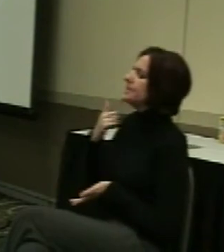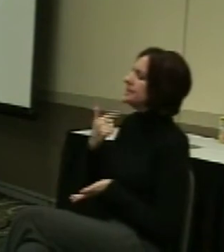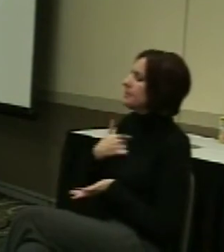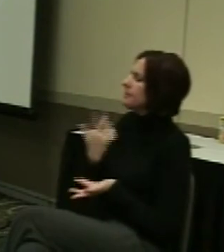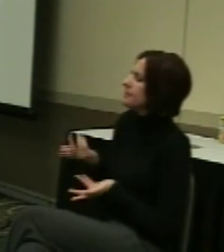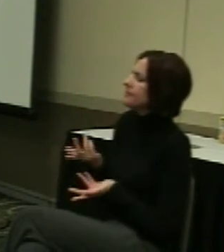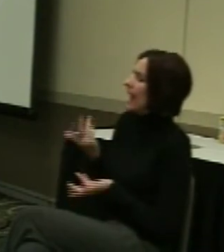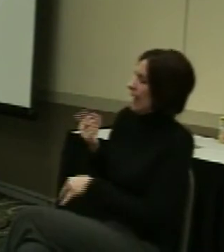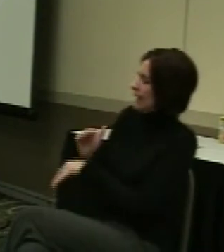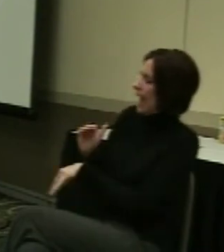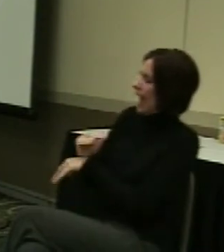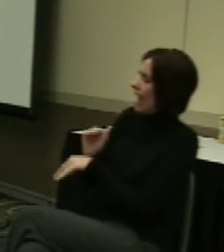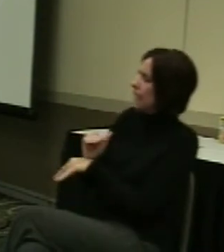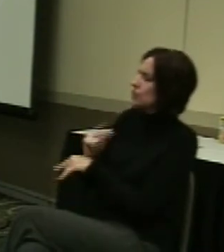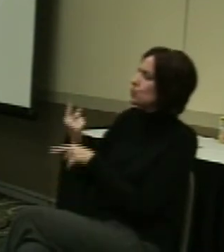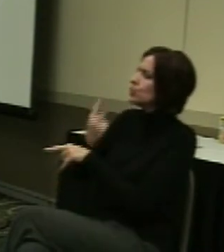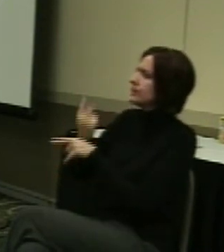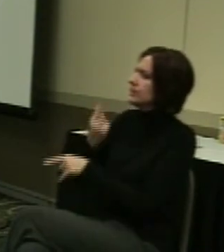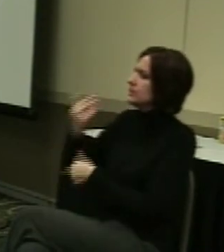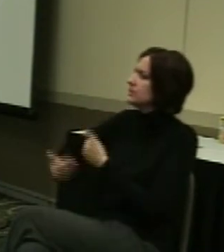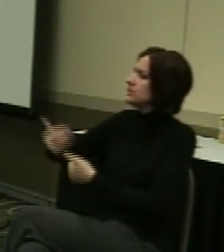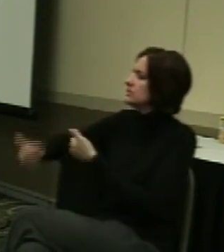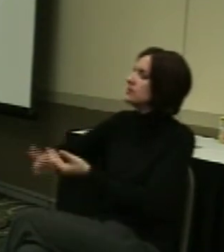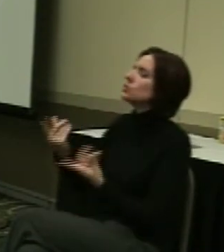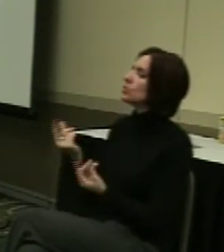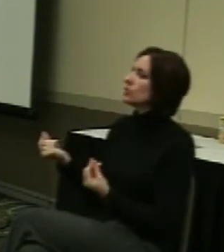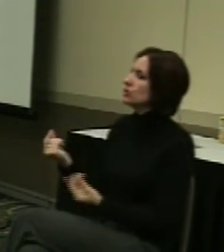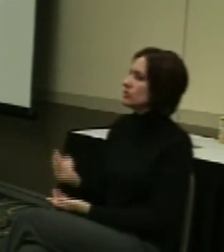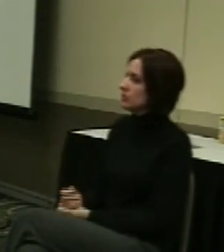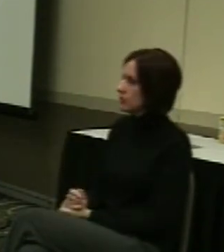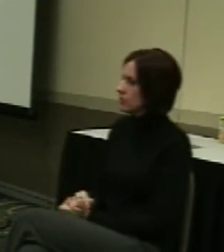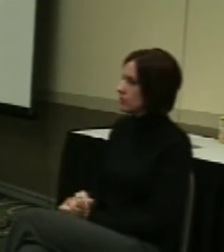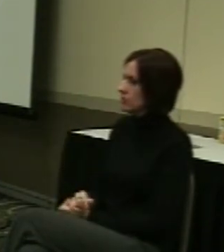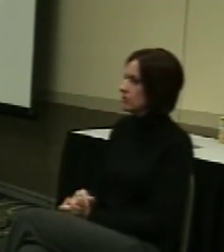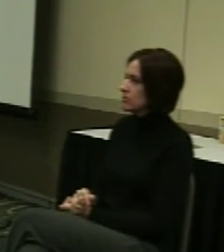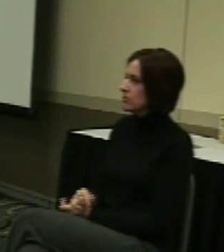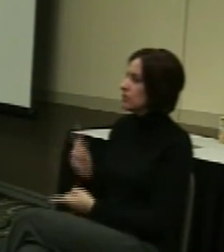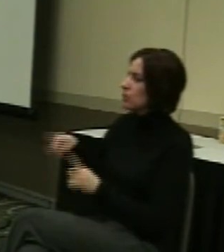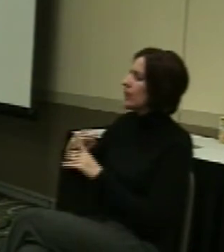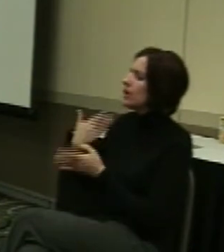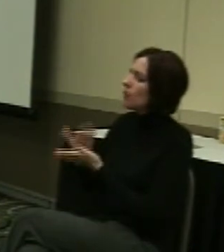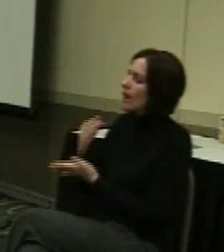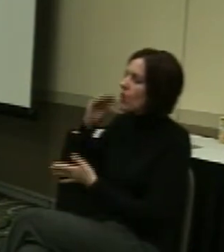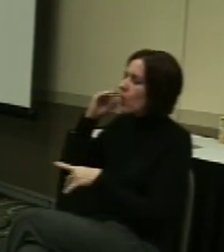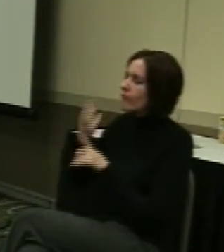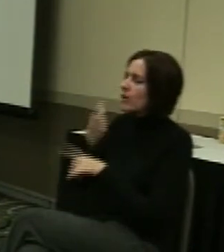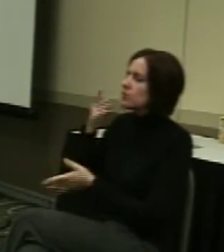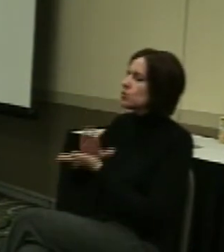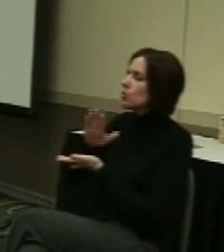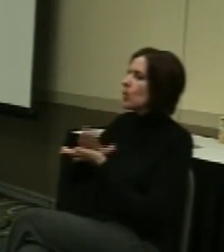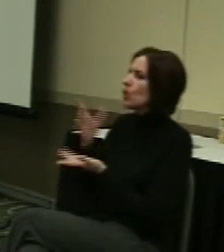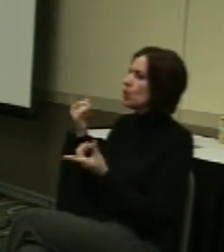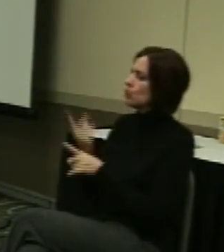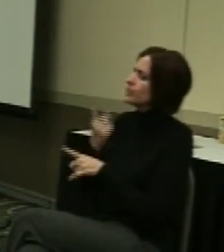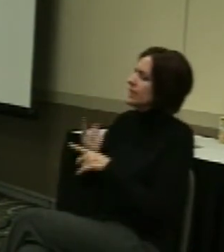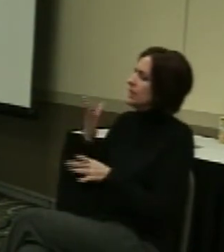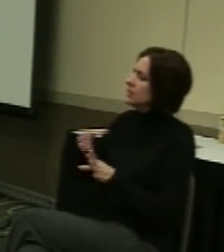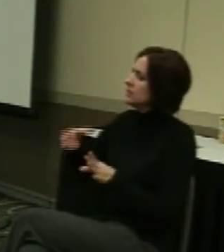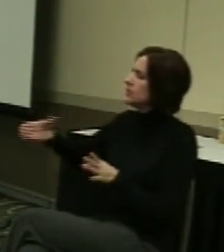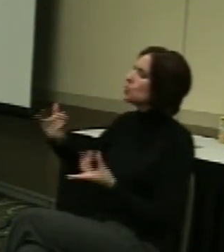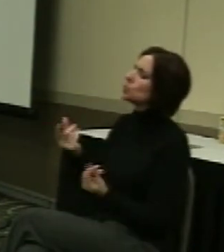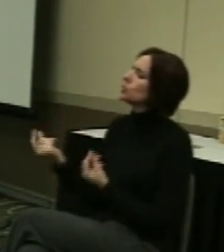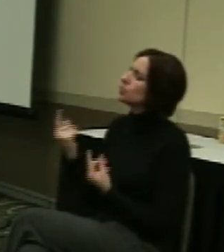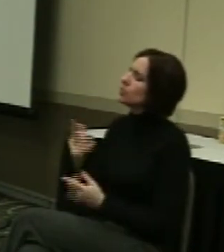at night? Can you tell me about his routine in the evening? That's open-ended, that's asking. And then once you get